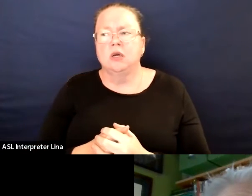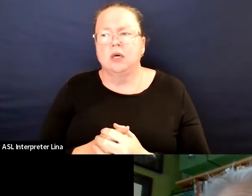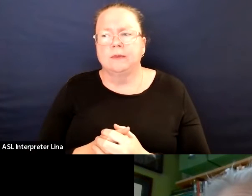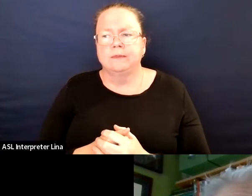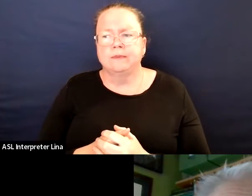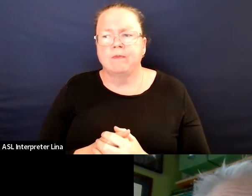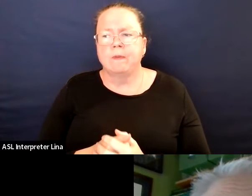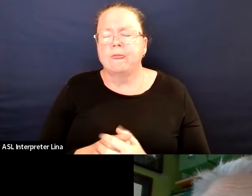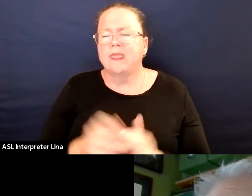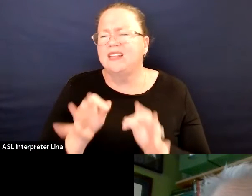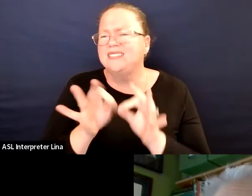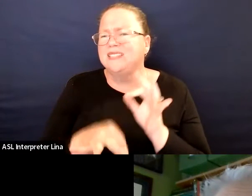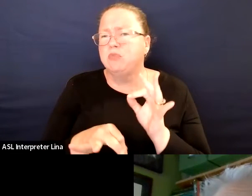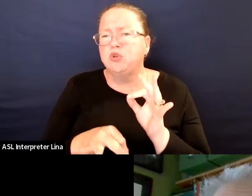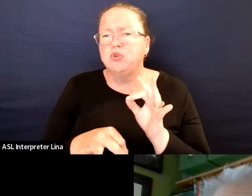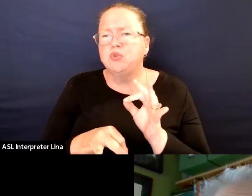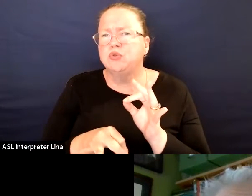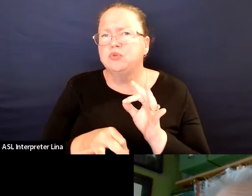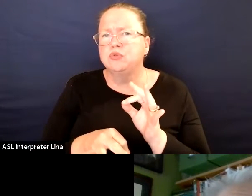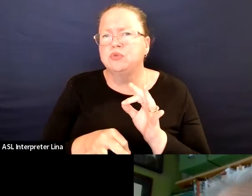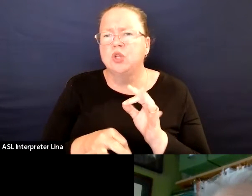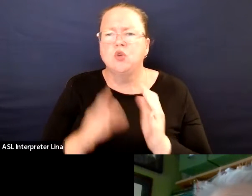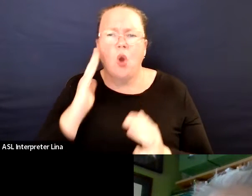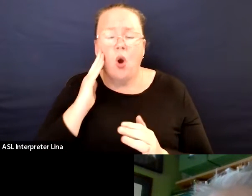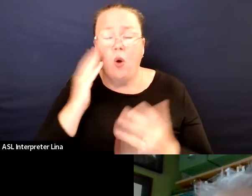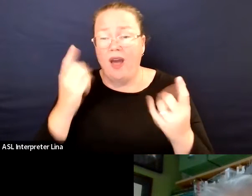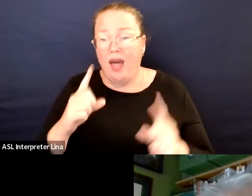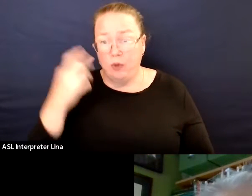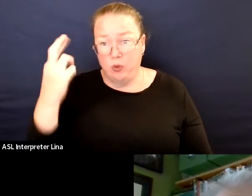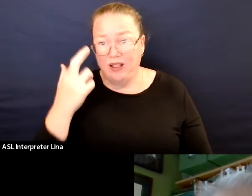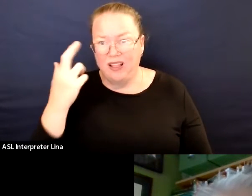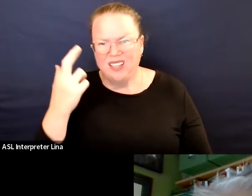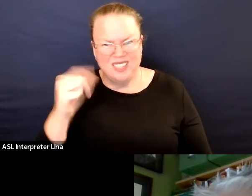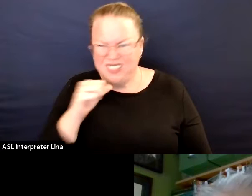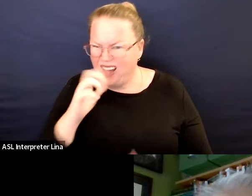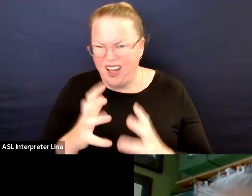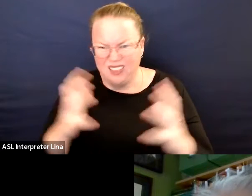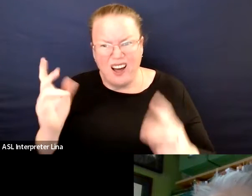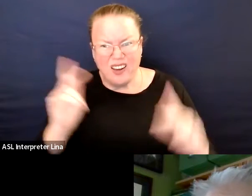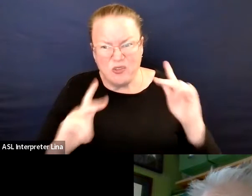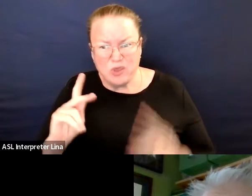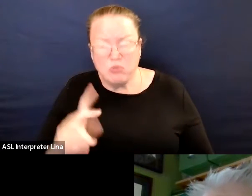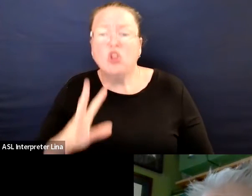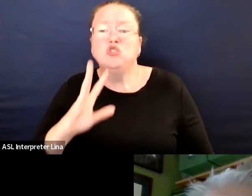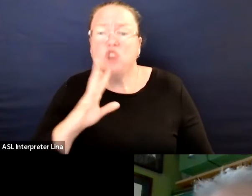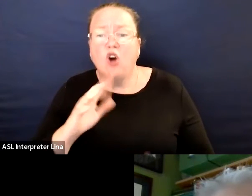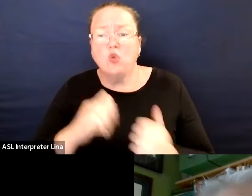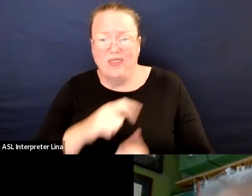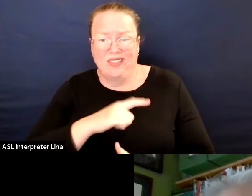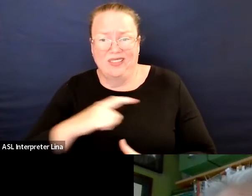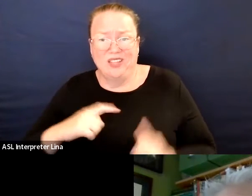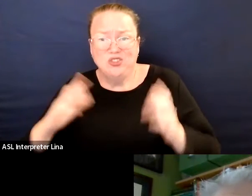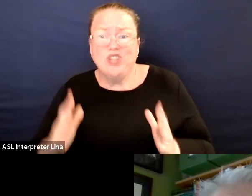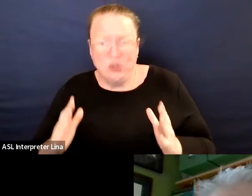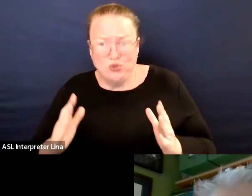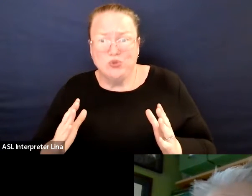It's that simple notion that when we realize there's not very many people who actually talk to their legislators.